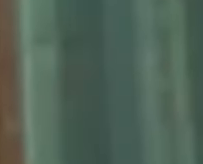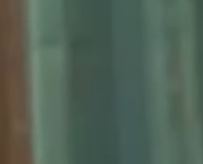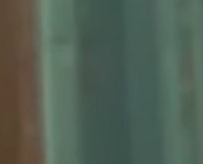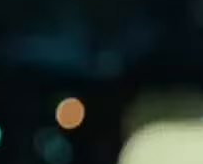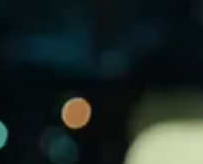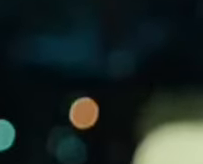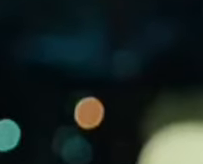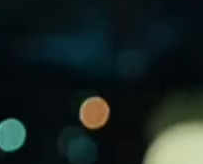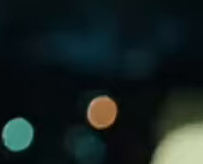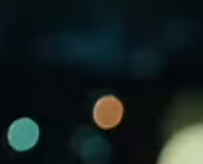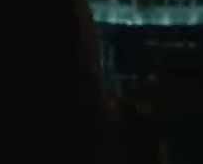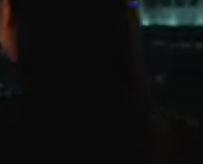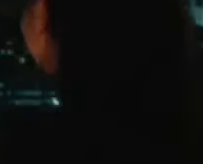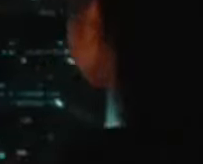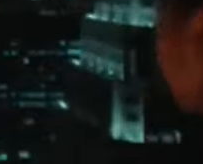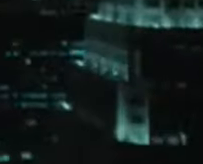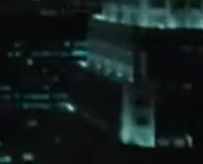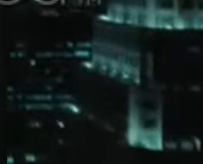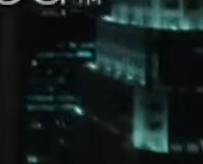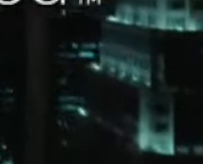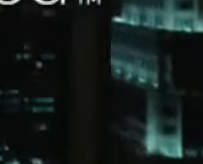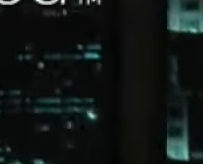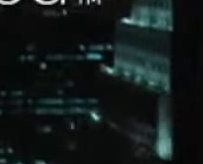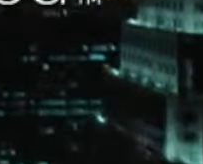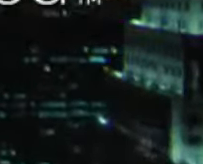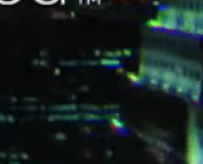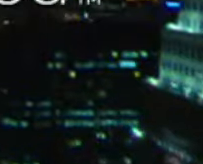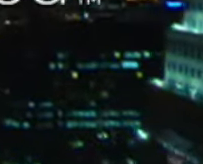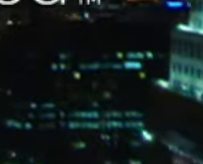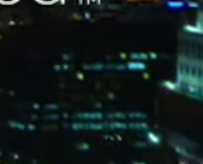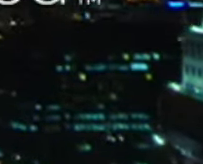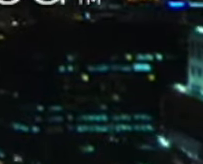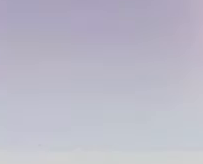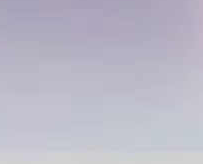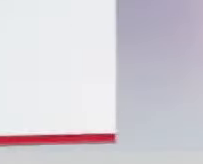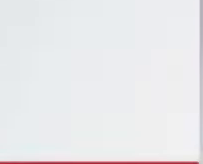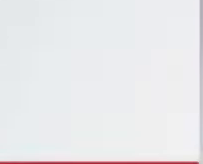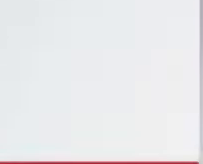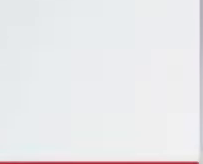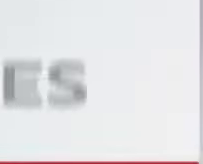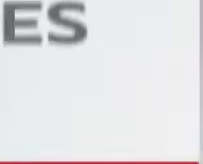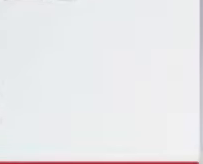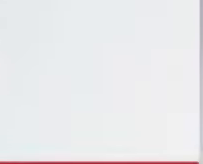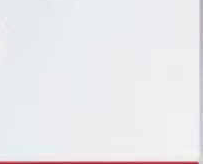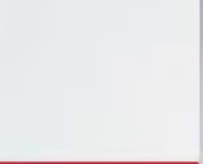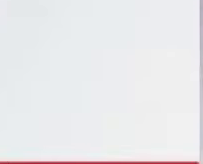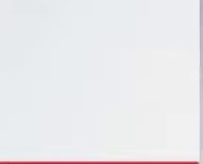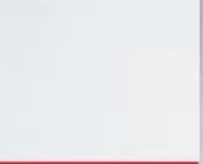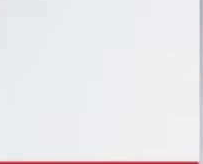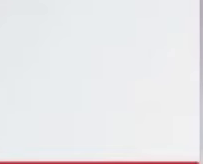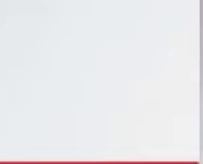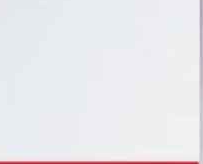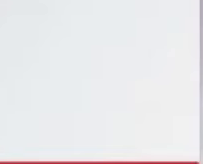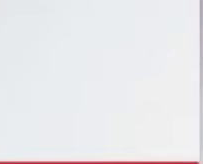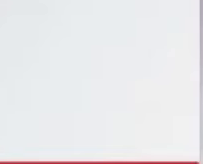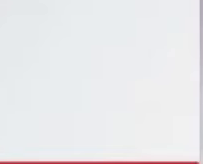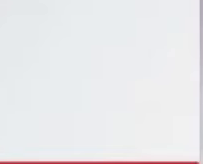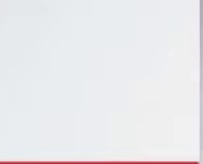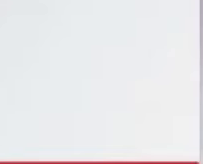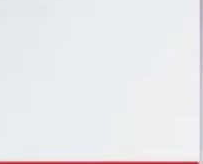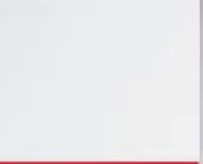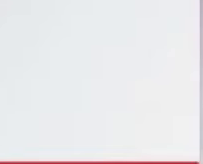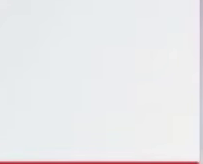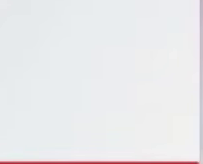to possibilities. So, where will you go from here? We value your feedback and welcome any